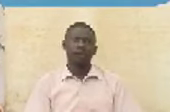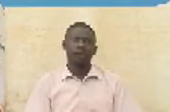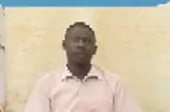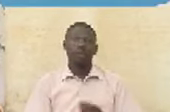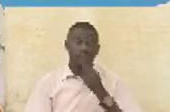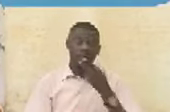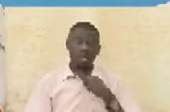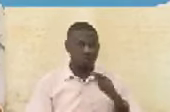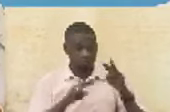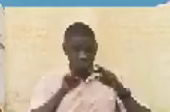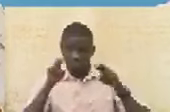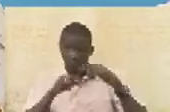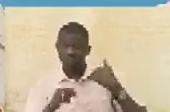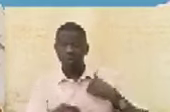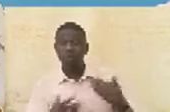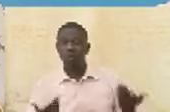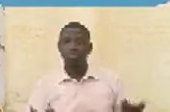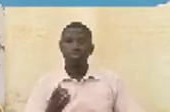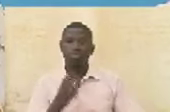looking for people.